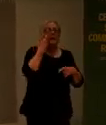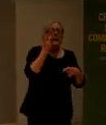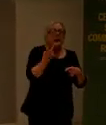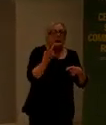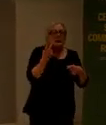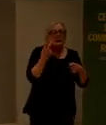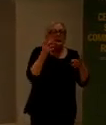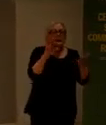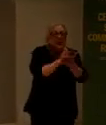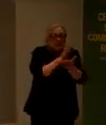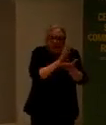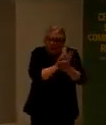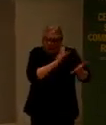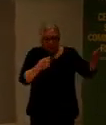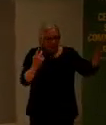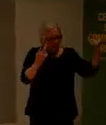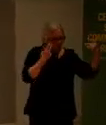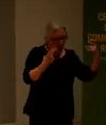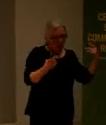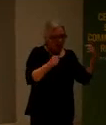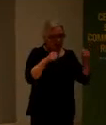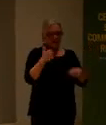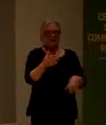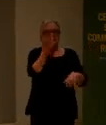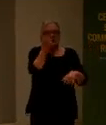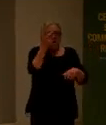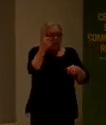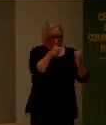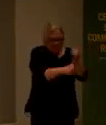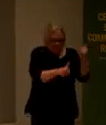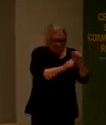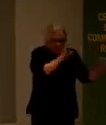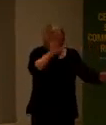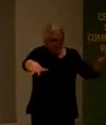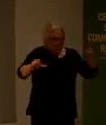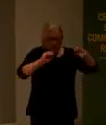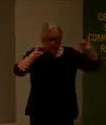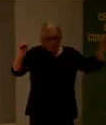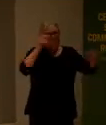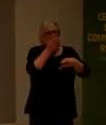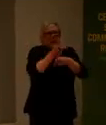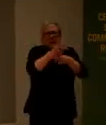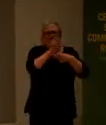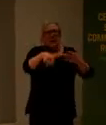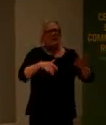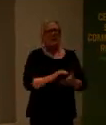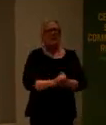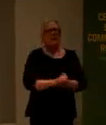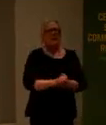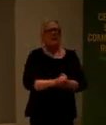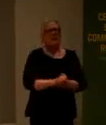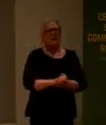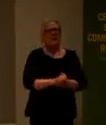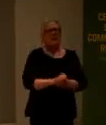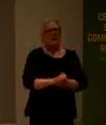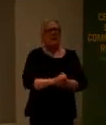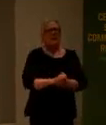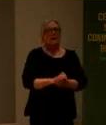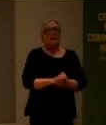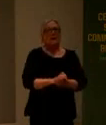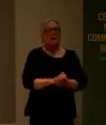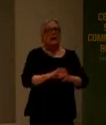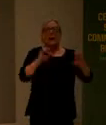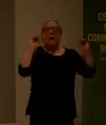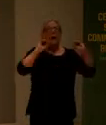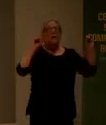see dog feces, and nobody take care of that, okay? Greta Thunberg never